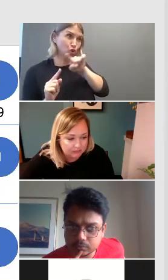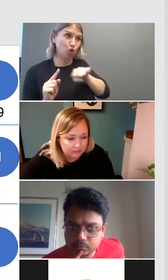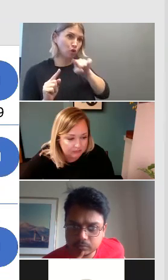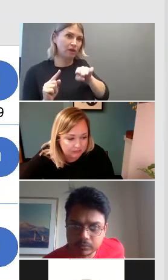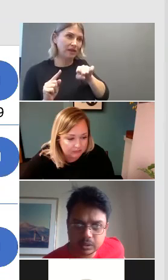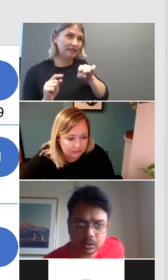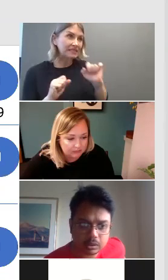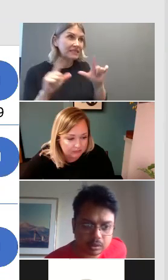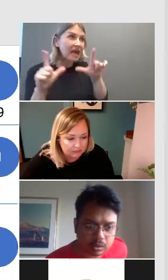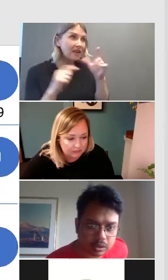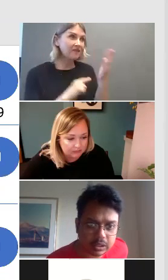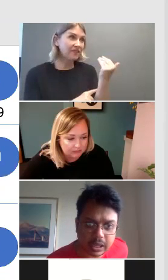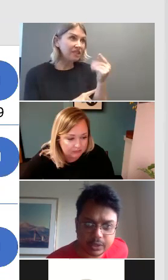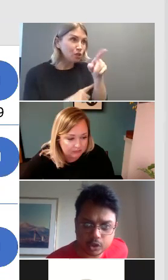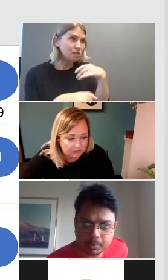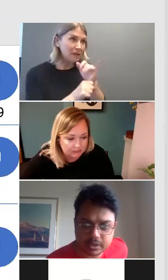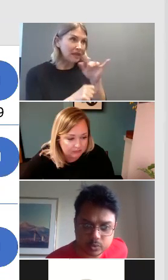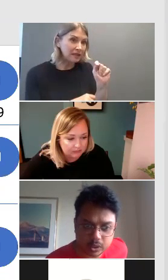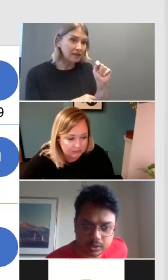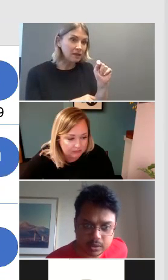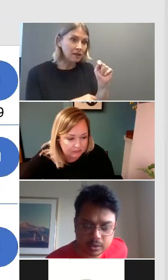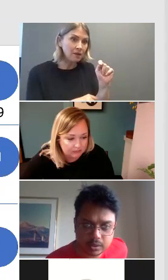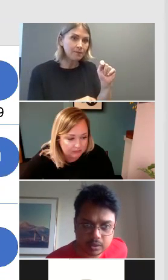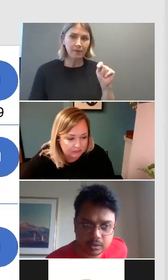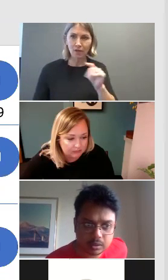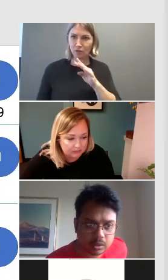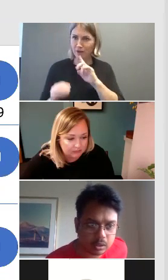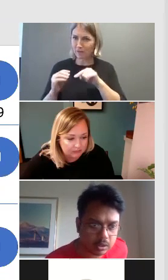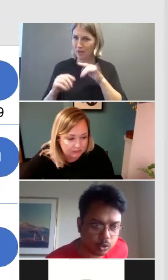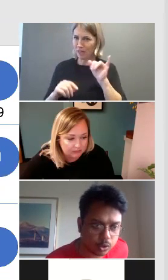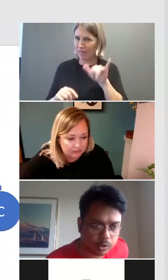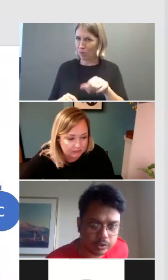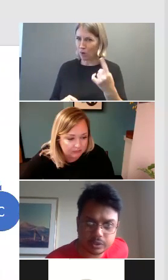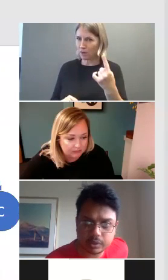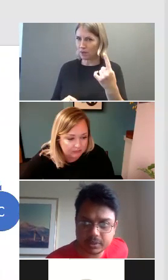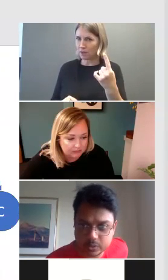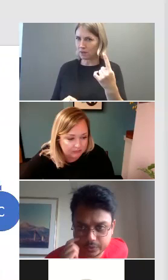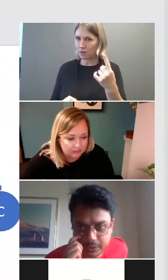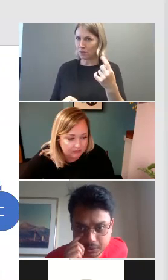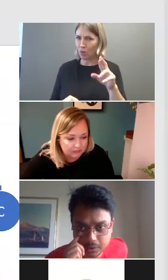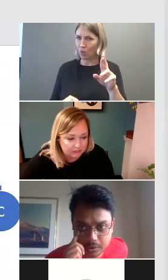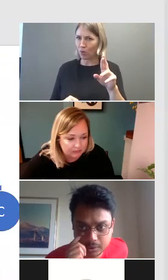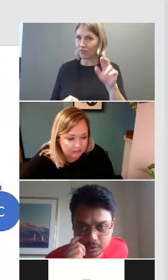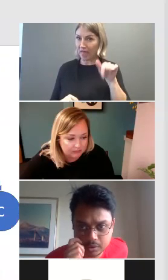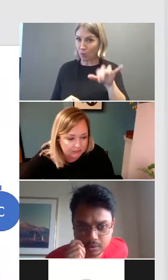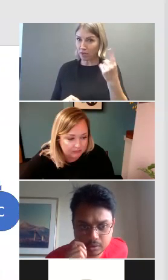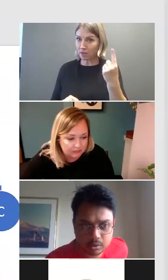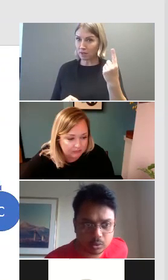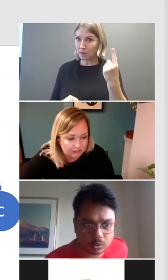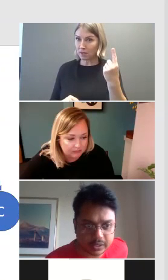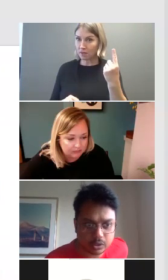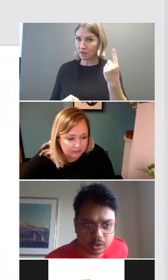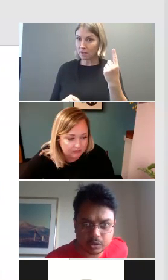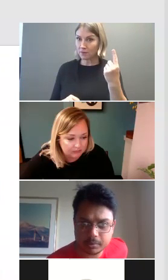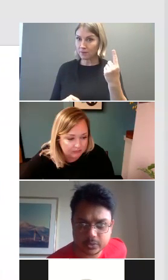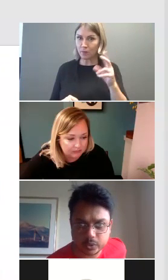15, the one you just created. Are you talking about this one? No, no, no. You're talking about this one, right?